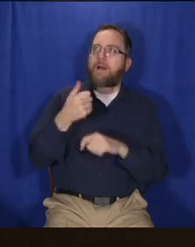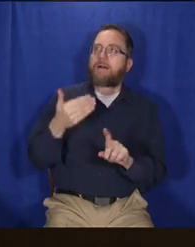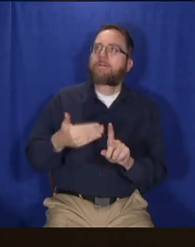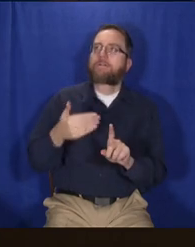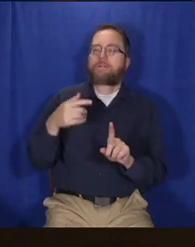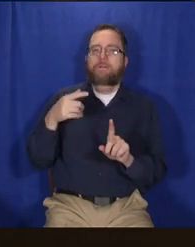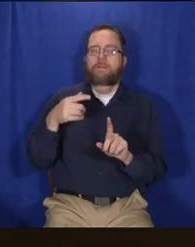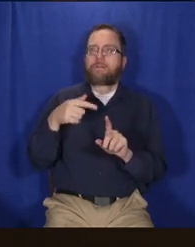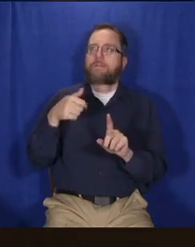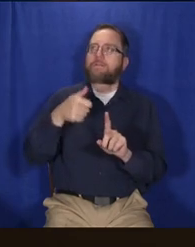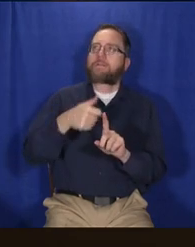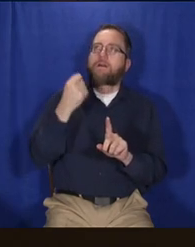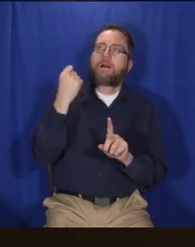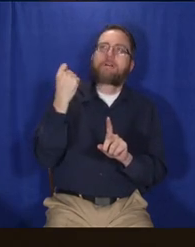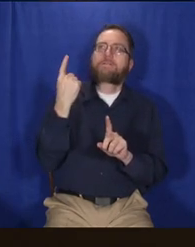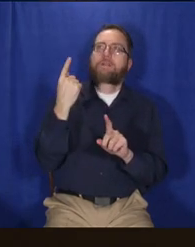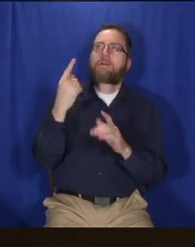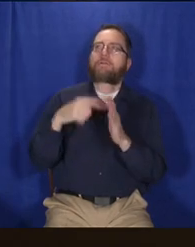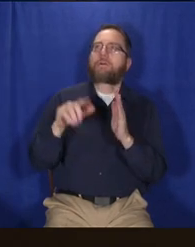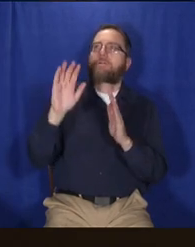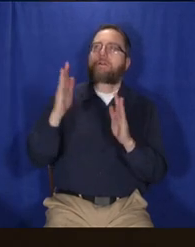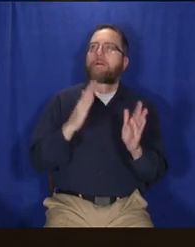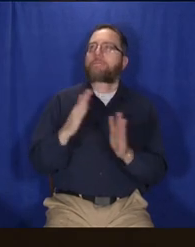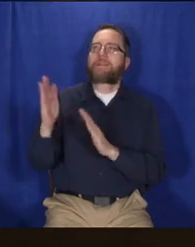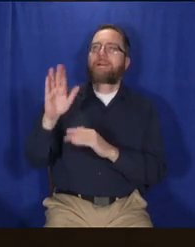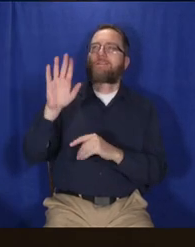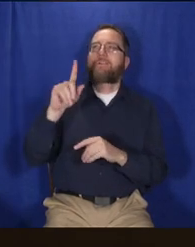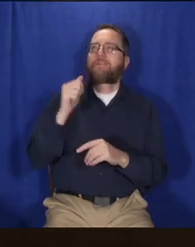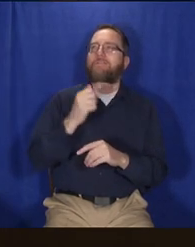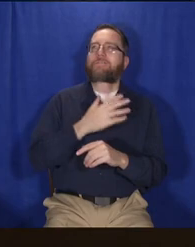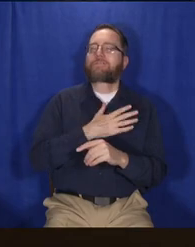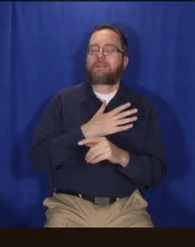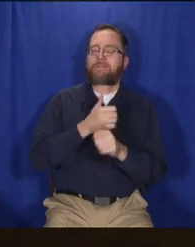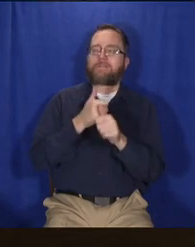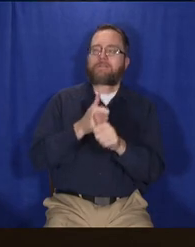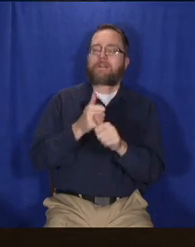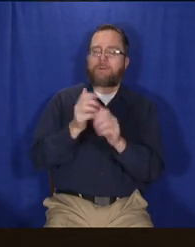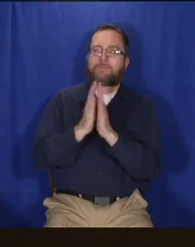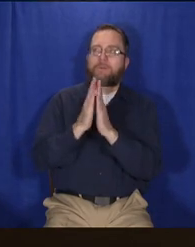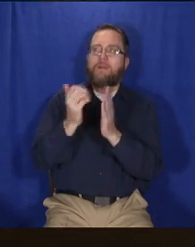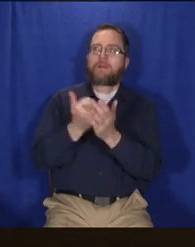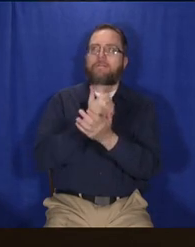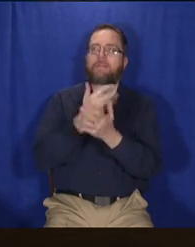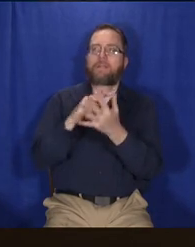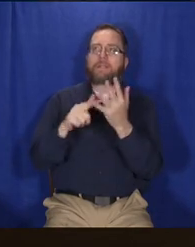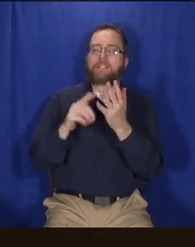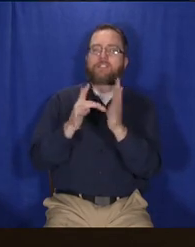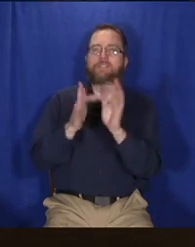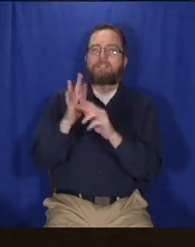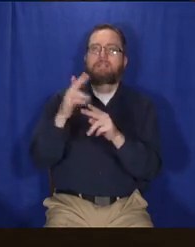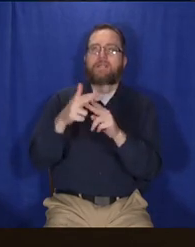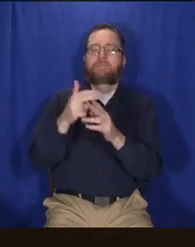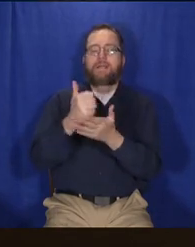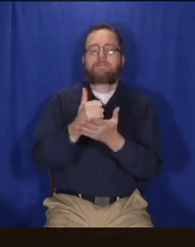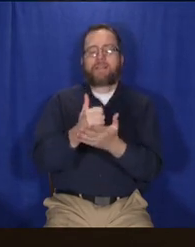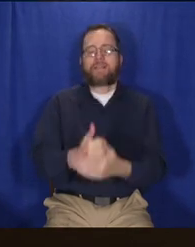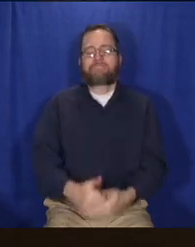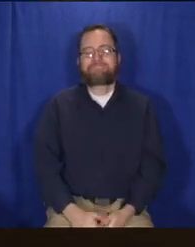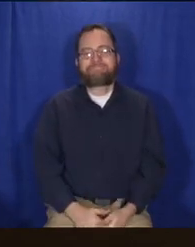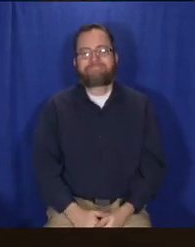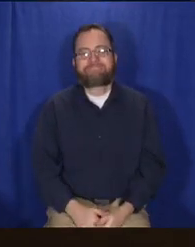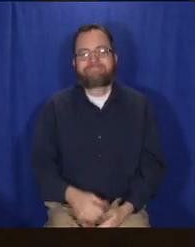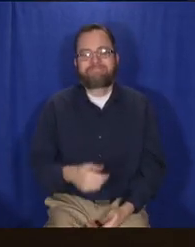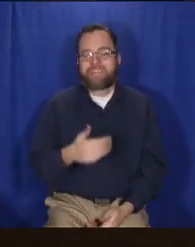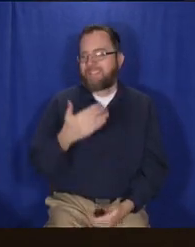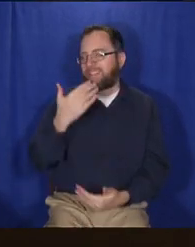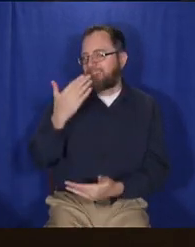her life. According to your grace, Father, we pray all of this in Jesus' name. Amen. All right, Clifton crew, thank y'all. God